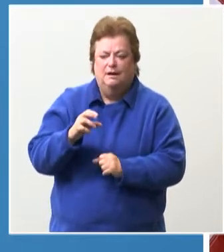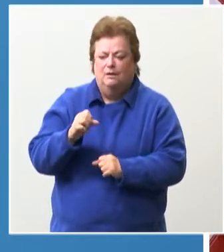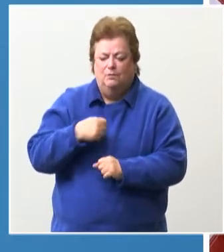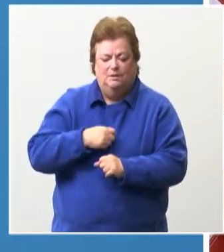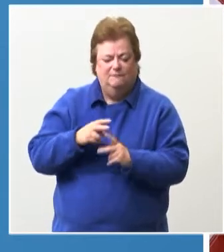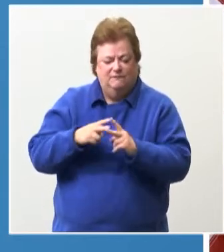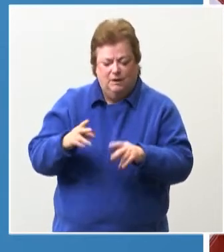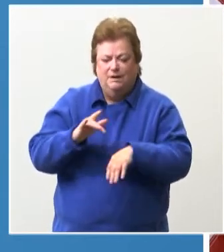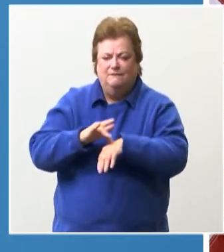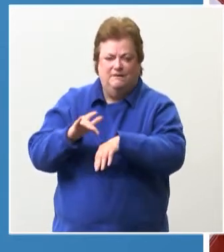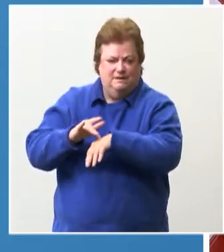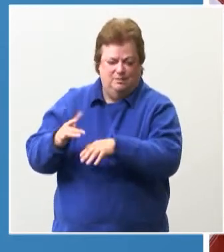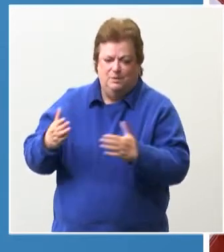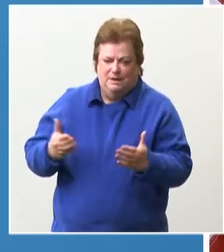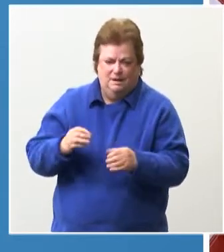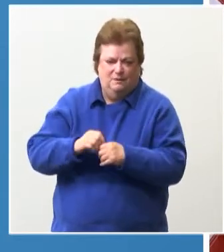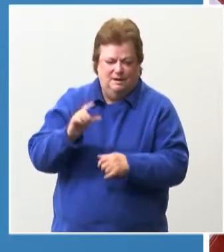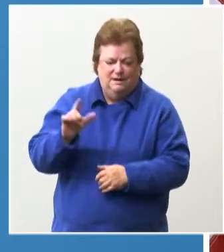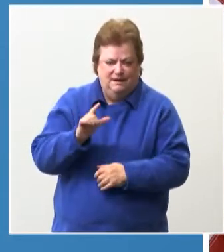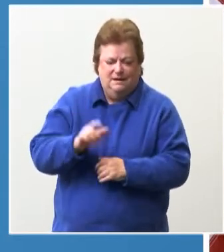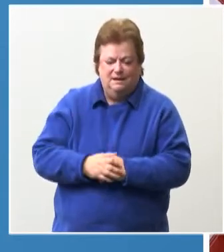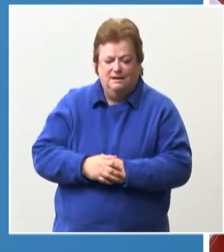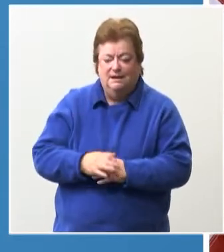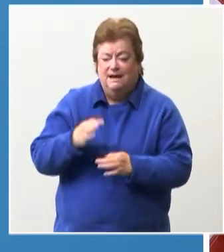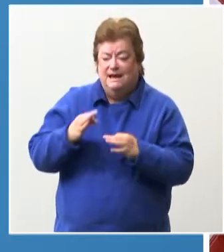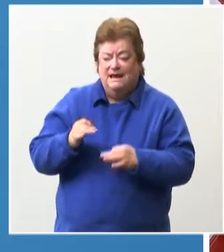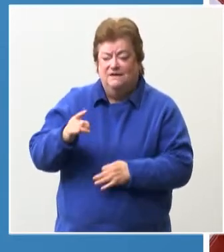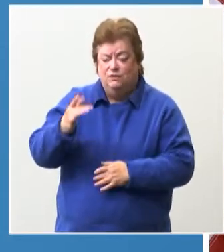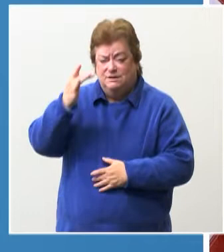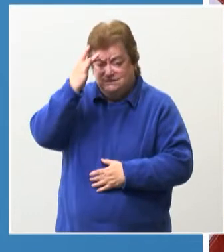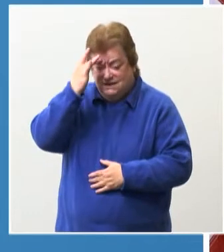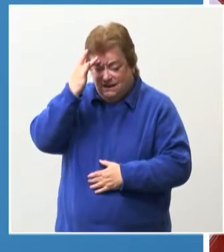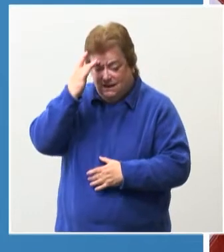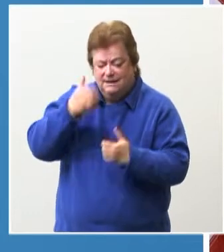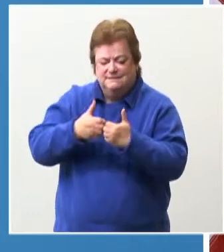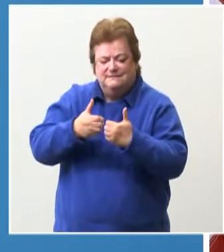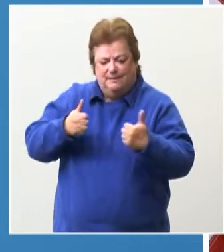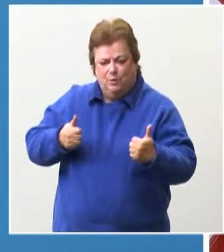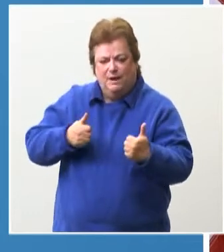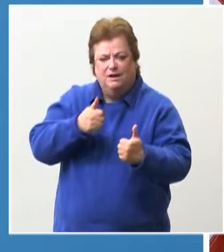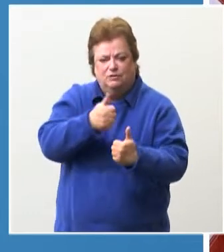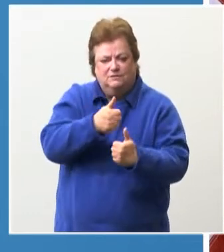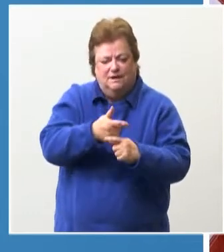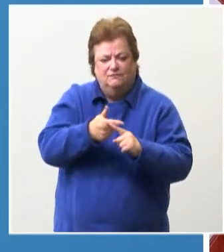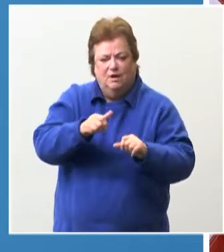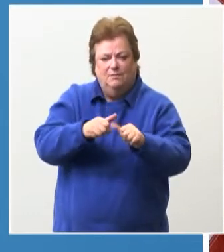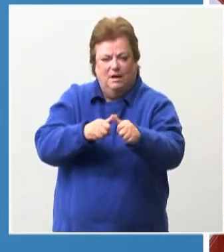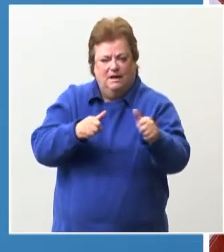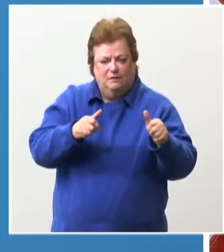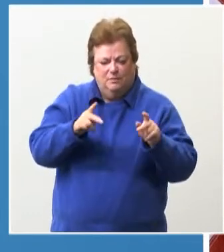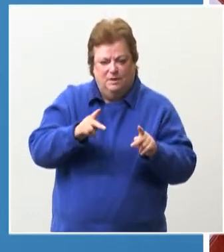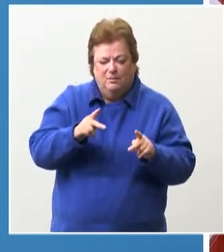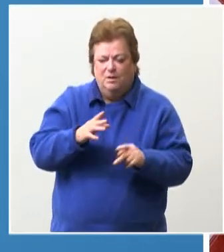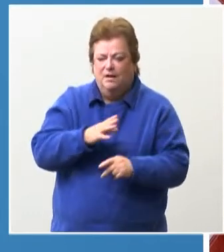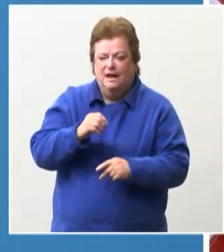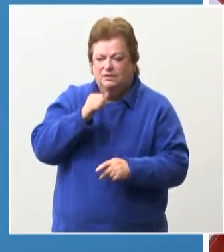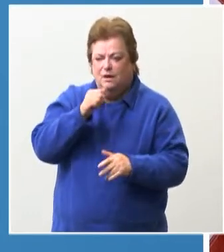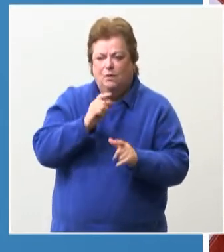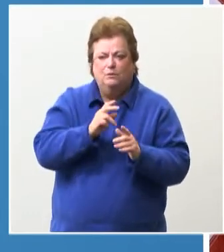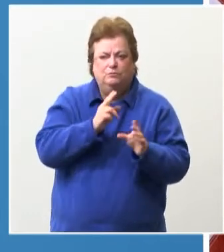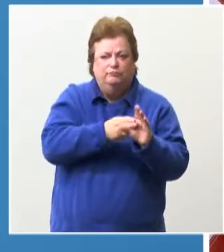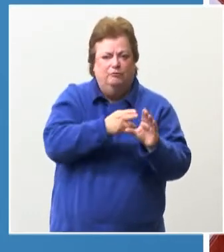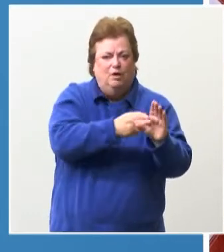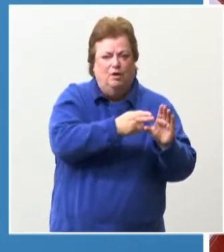are all of the vaccines. If you're sick, isolate yourself from others, and particularly large gatherings. In